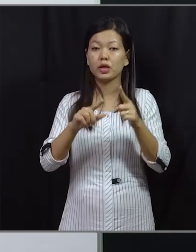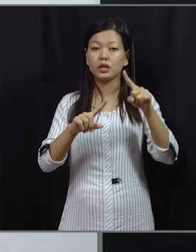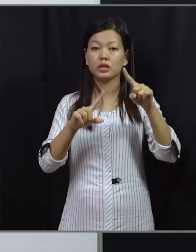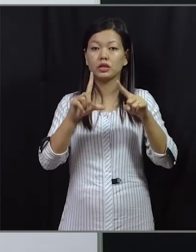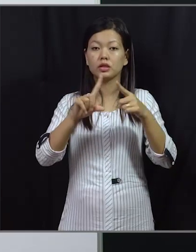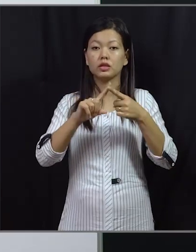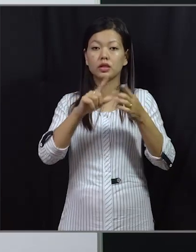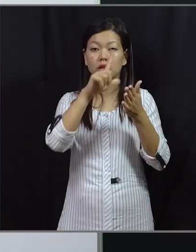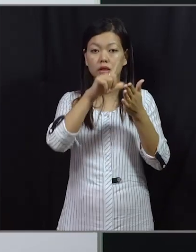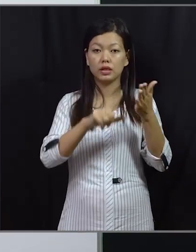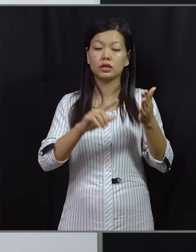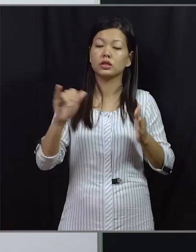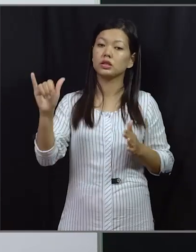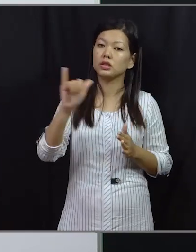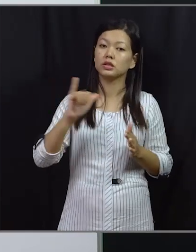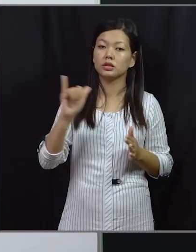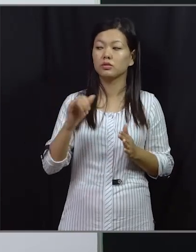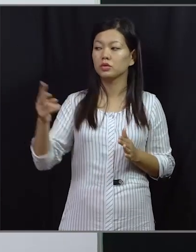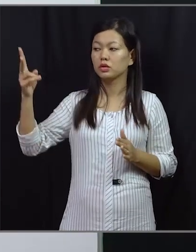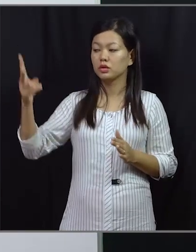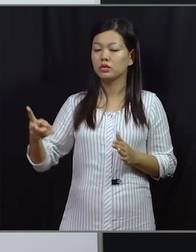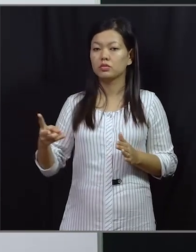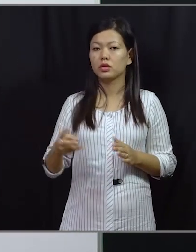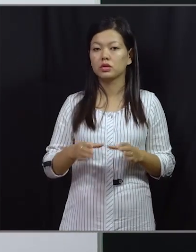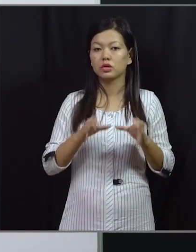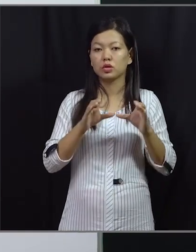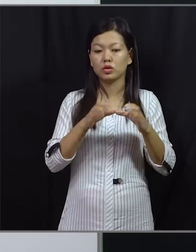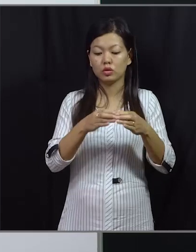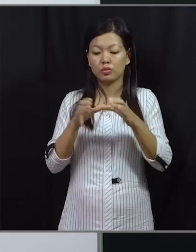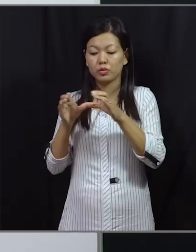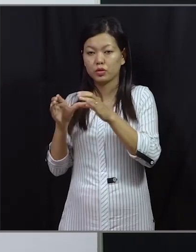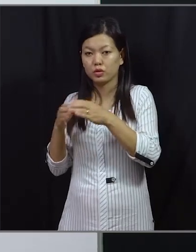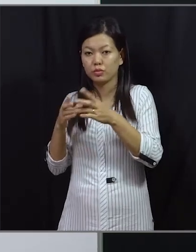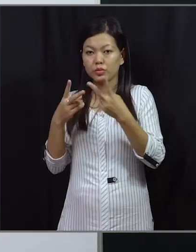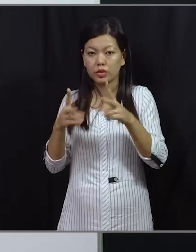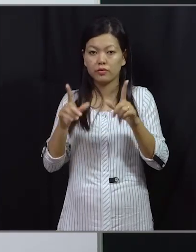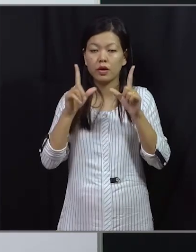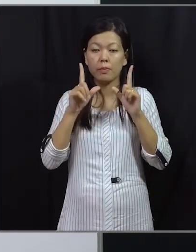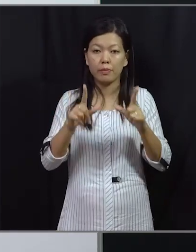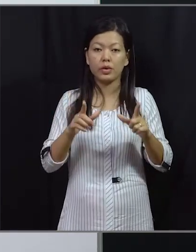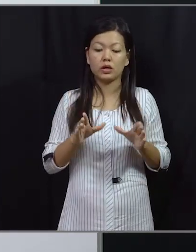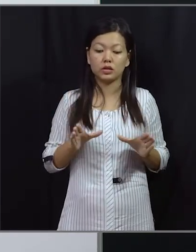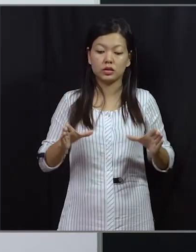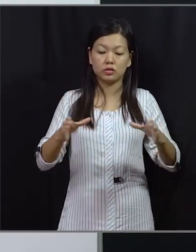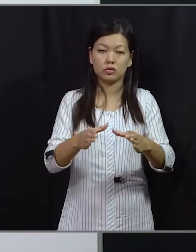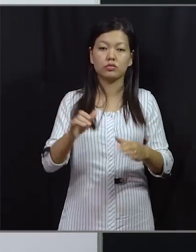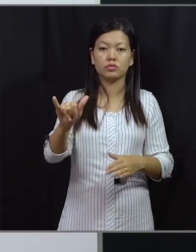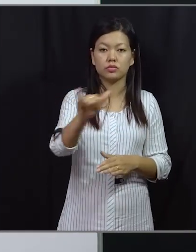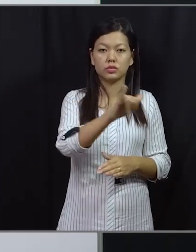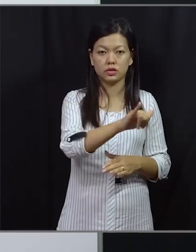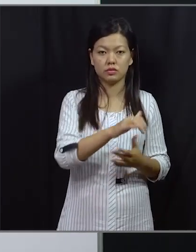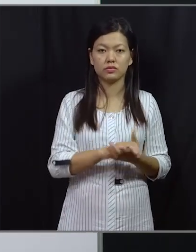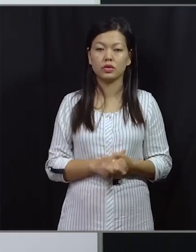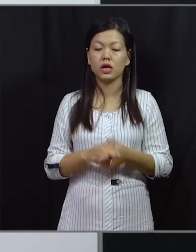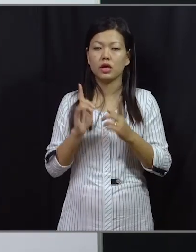In which order we write, it doesn't matter. Therefore, these two are equal sets. Therefore, we write A equal to B. Okay, I'll